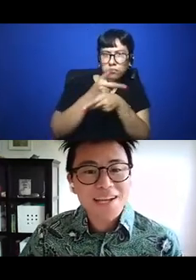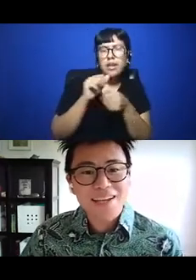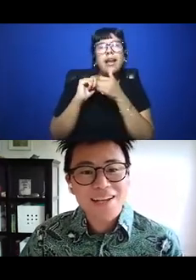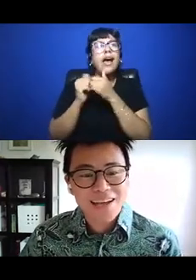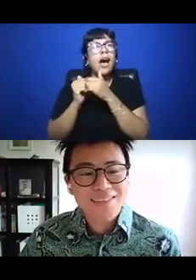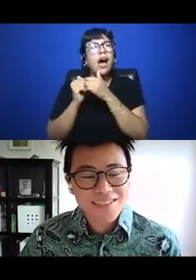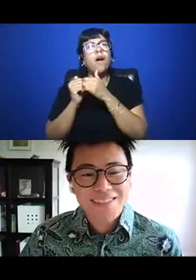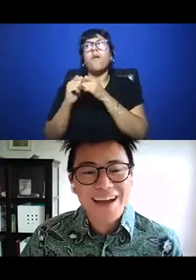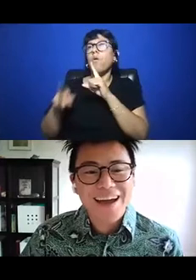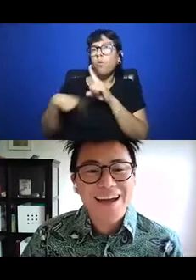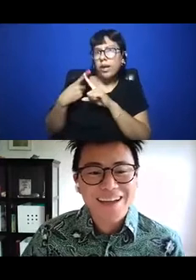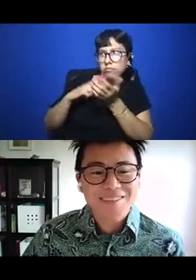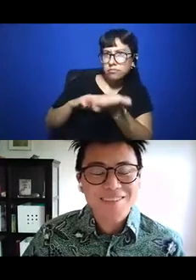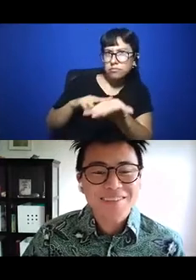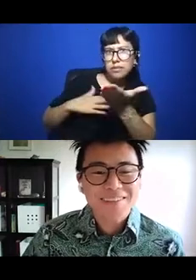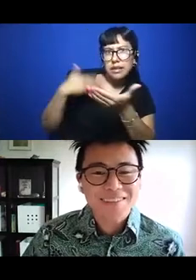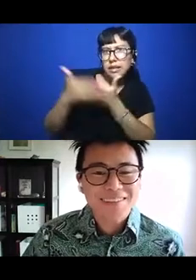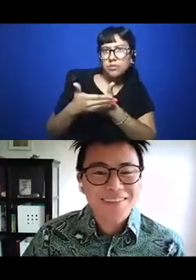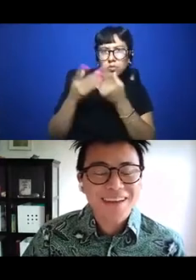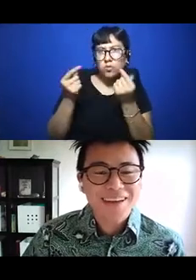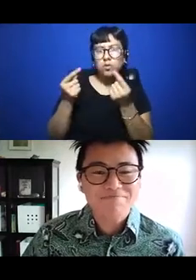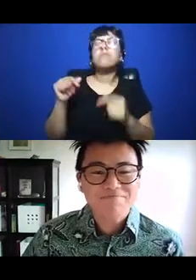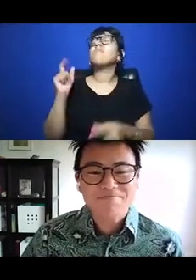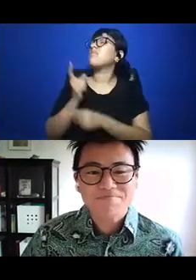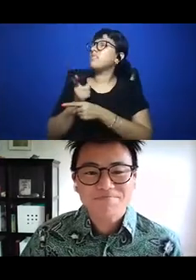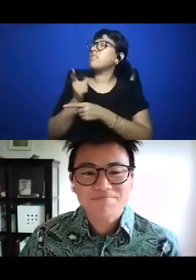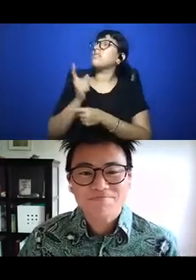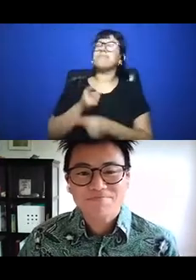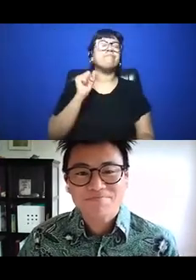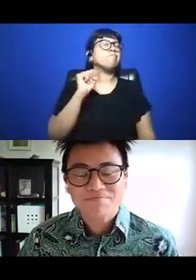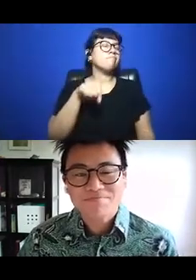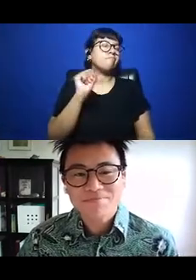we going to check in Exactly. next? Yeah, exactly. Yeah.